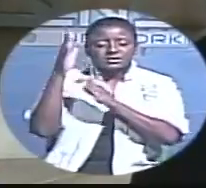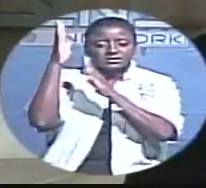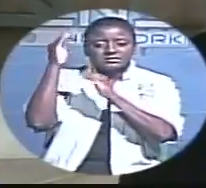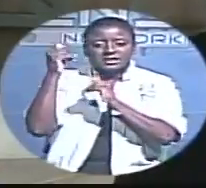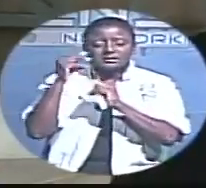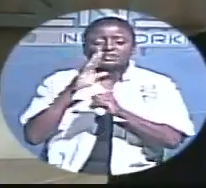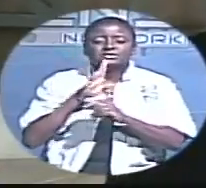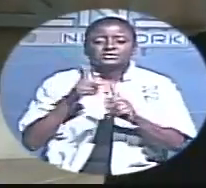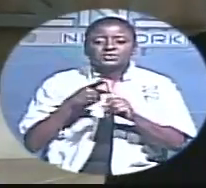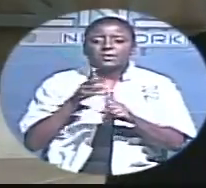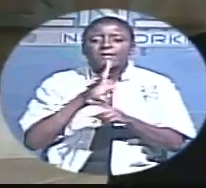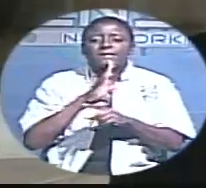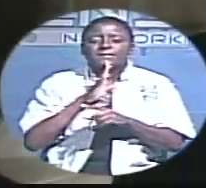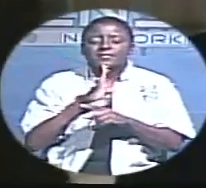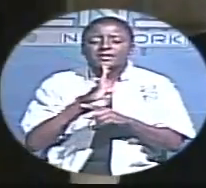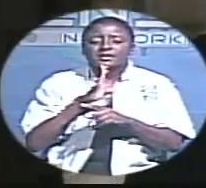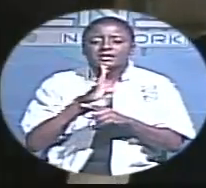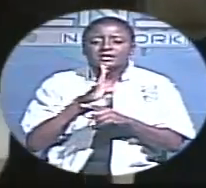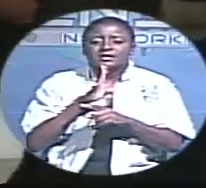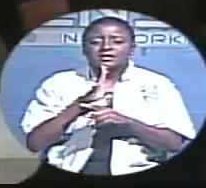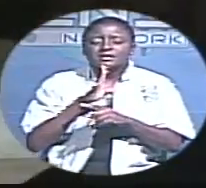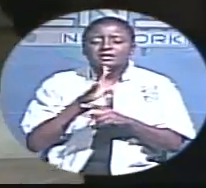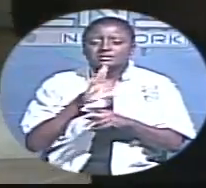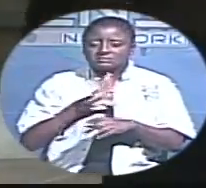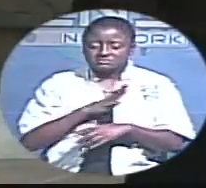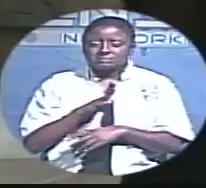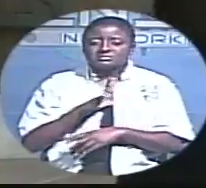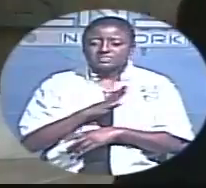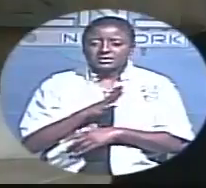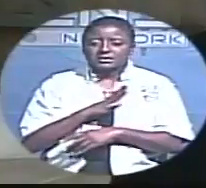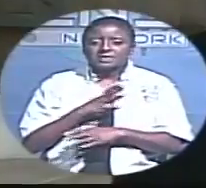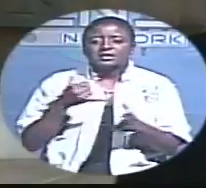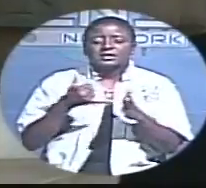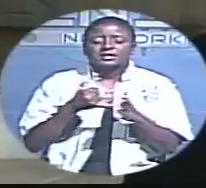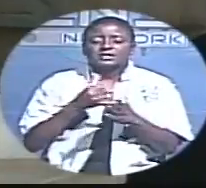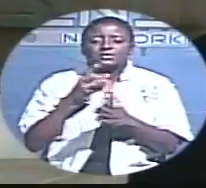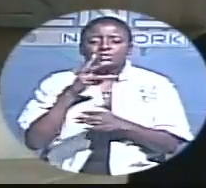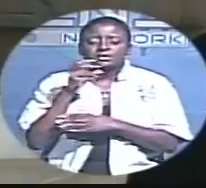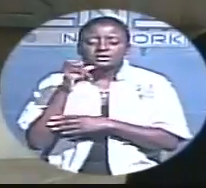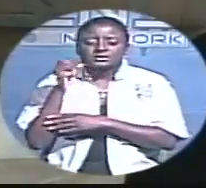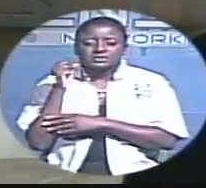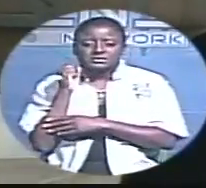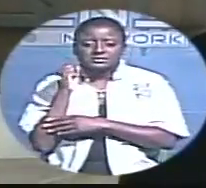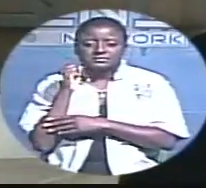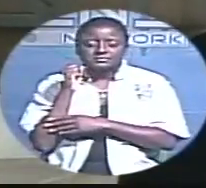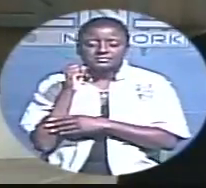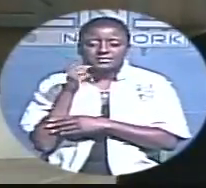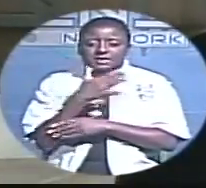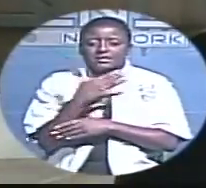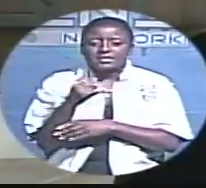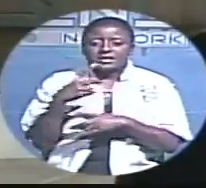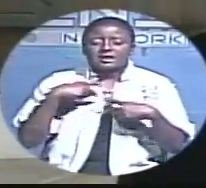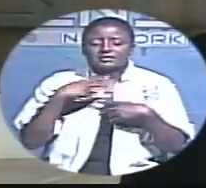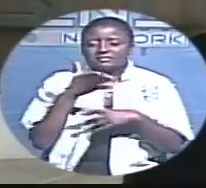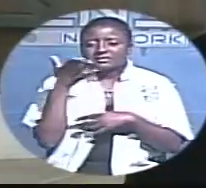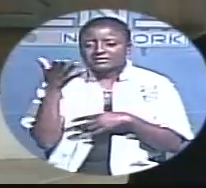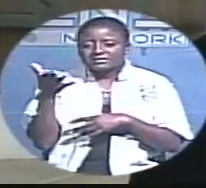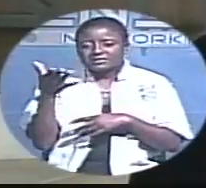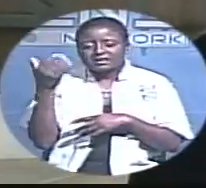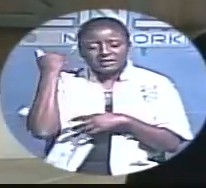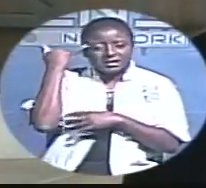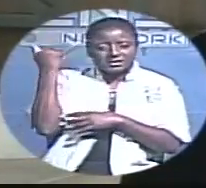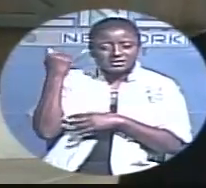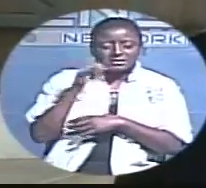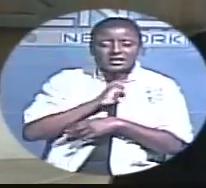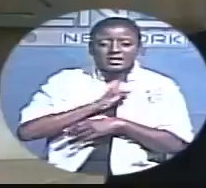cordial, and in fact, it was. You know, it is what it is. They have their position, I have my